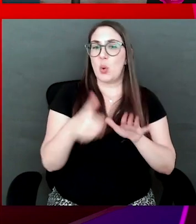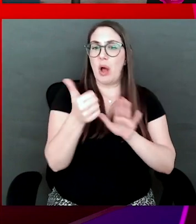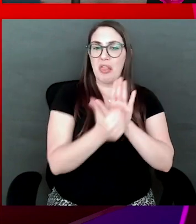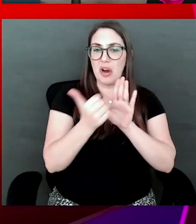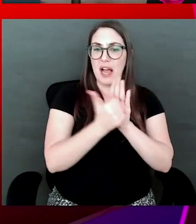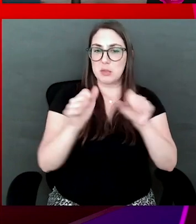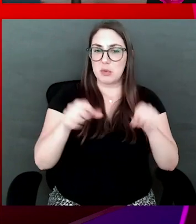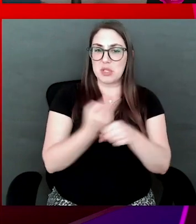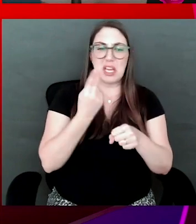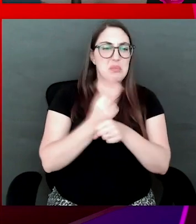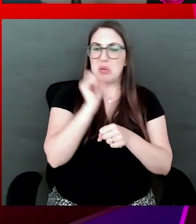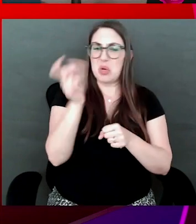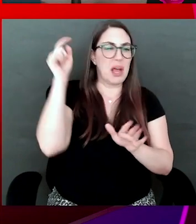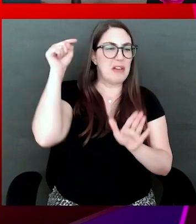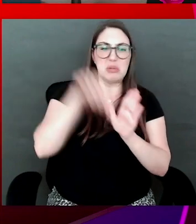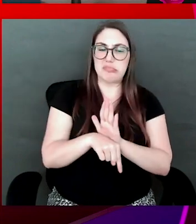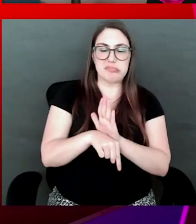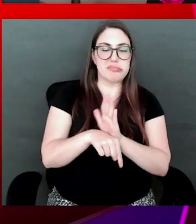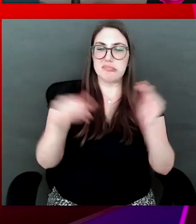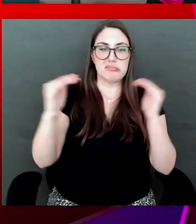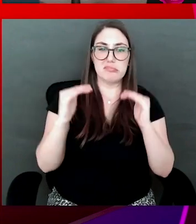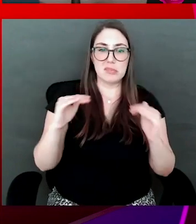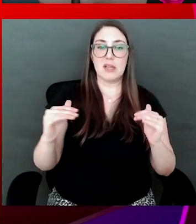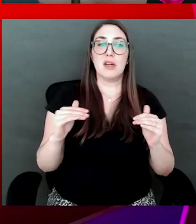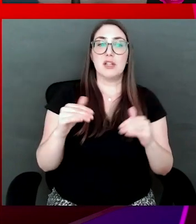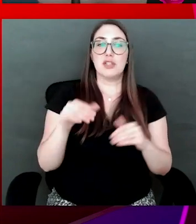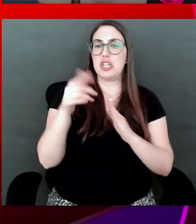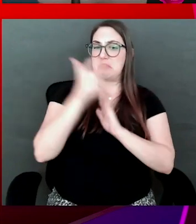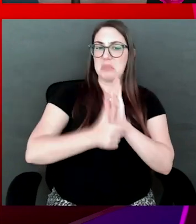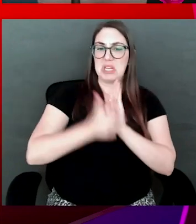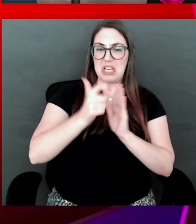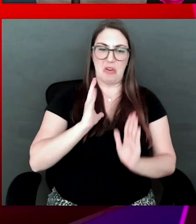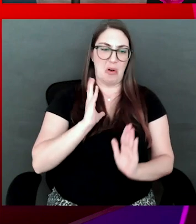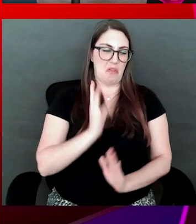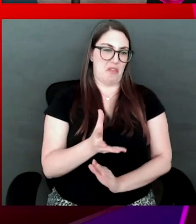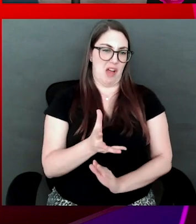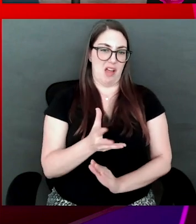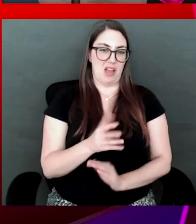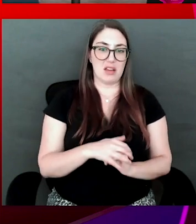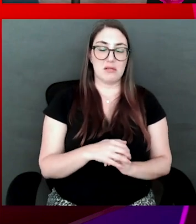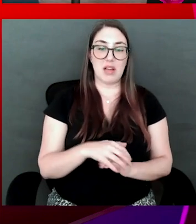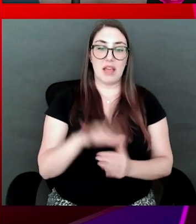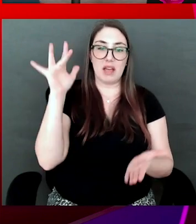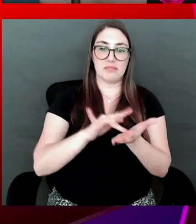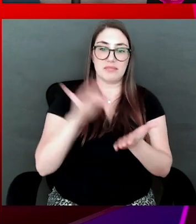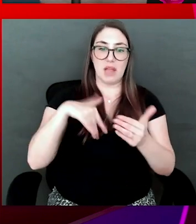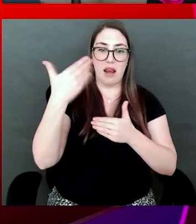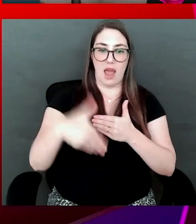too much into details here. Just go with the default and hit next.